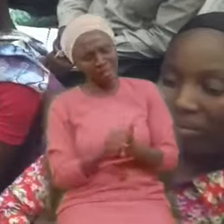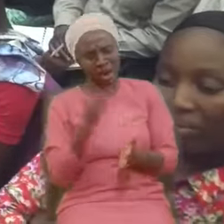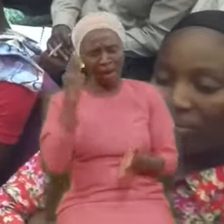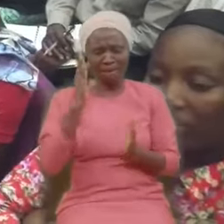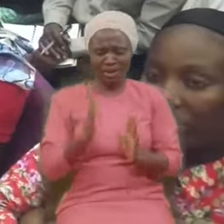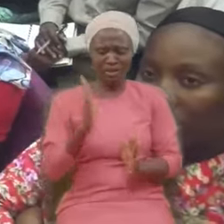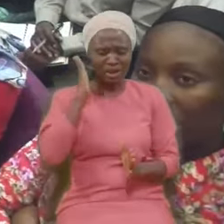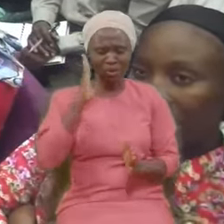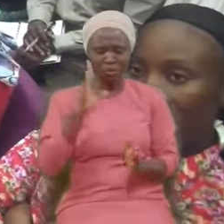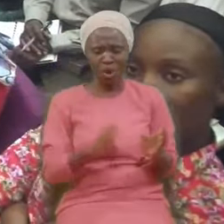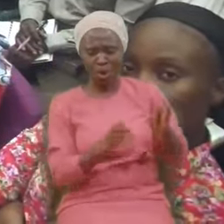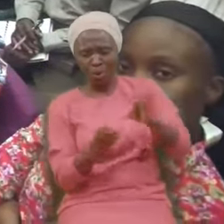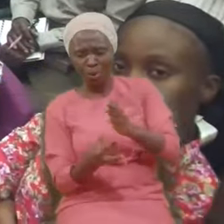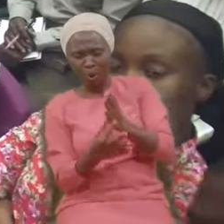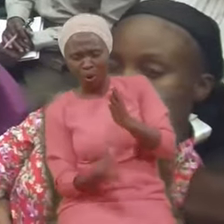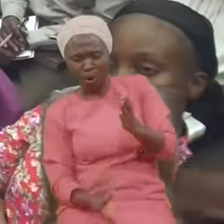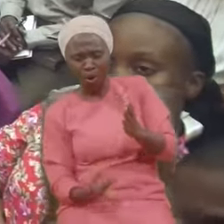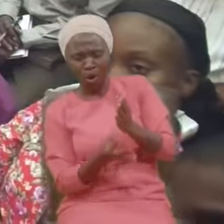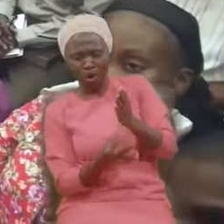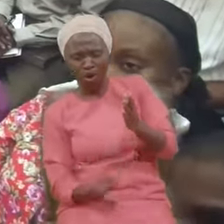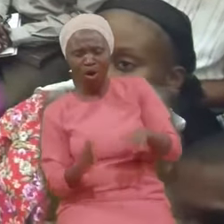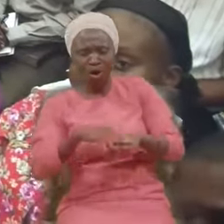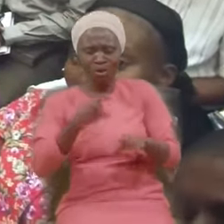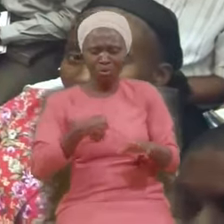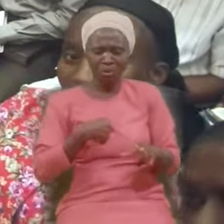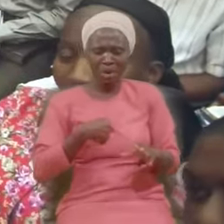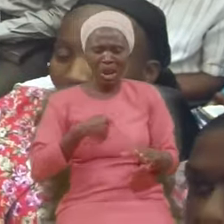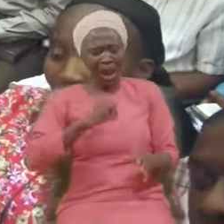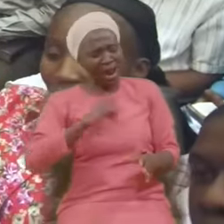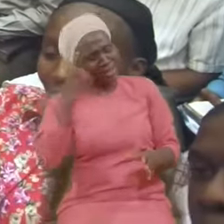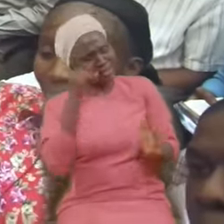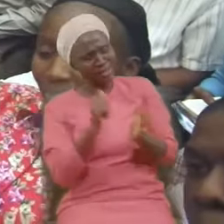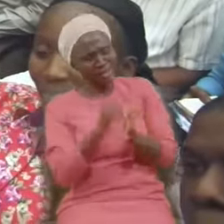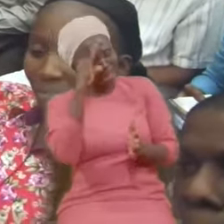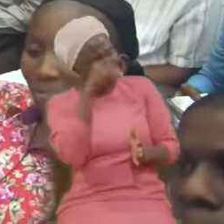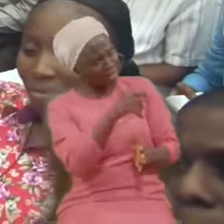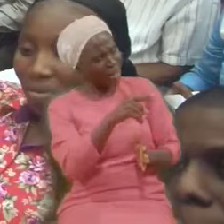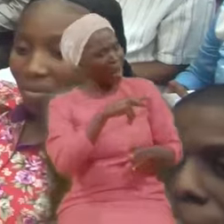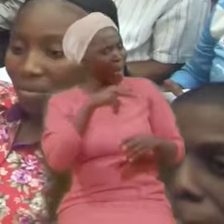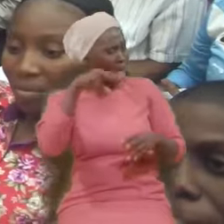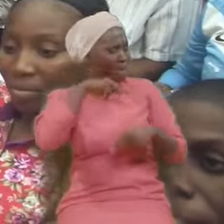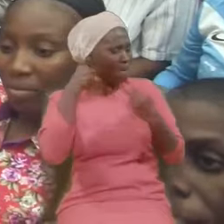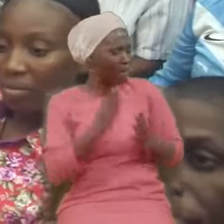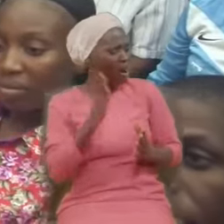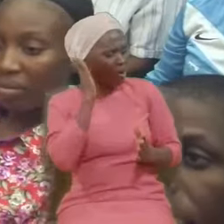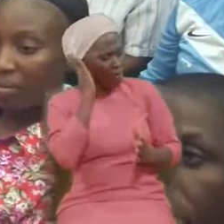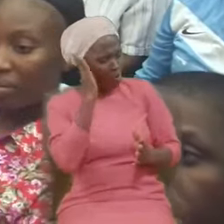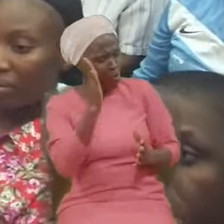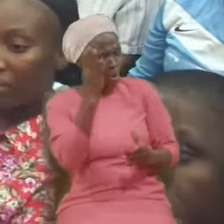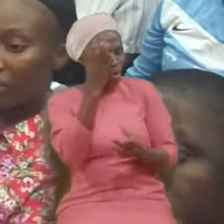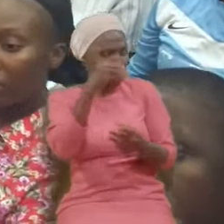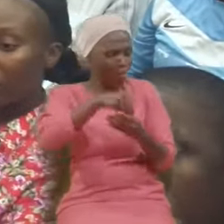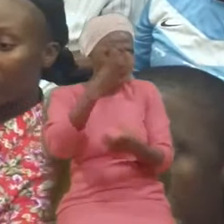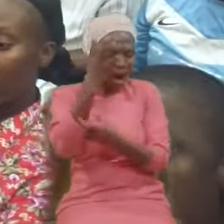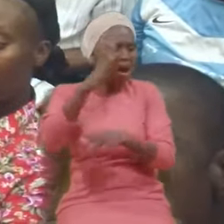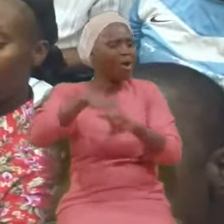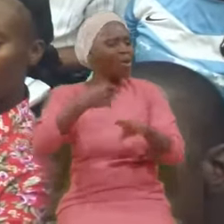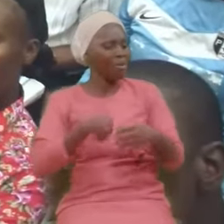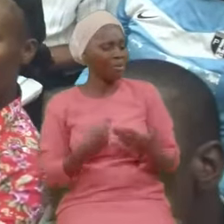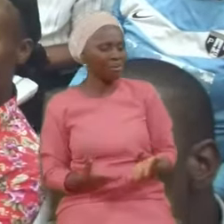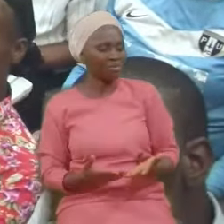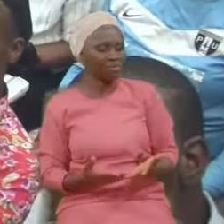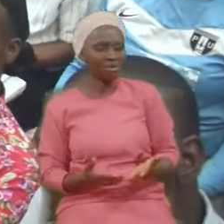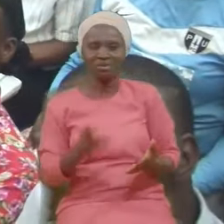lay hands on me, no problem. And you find somebody there that is angry, no problem. After